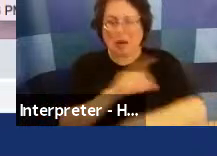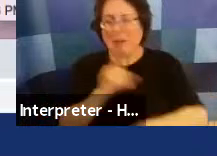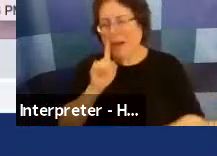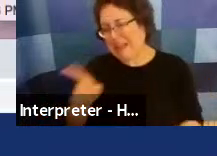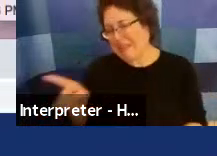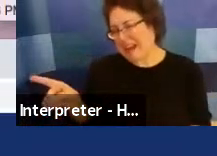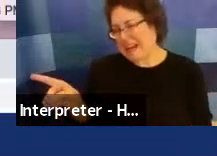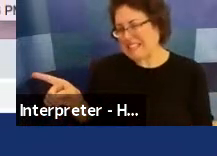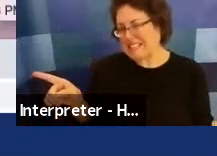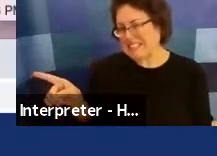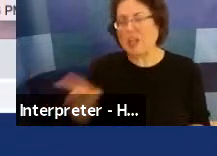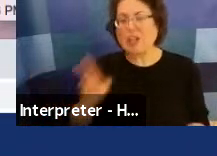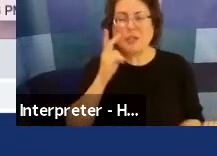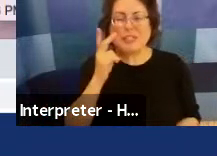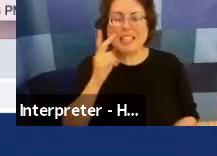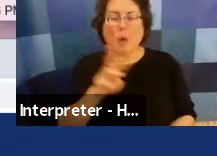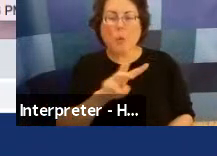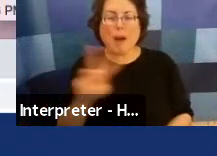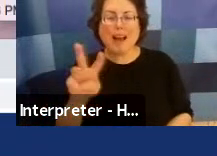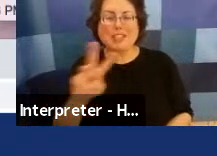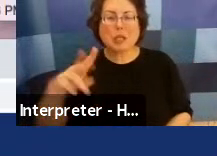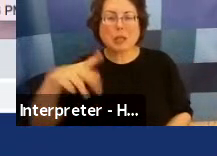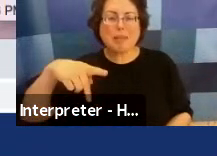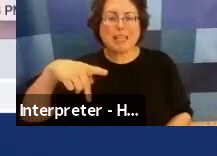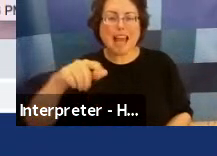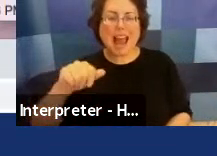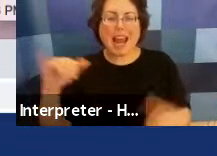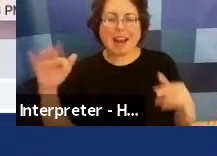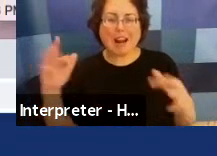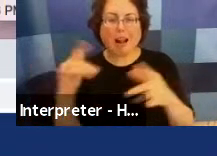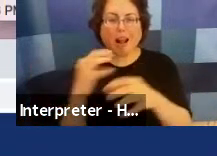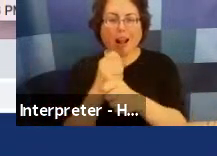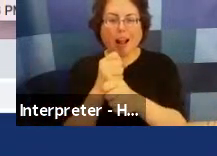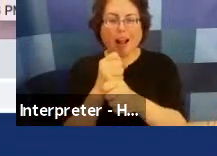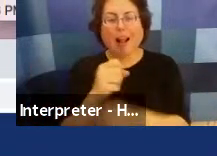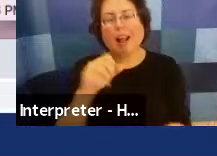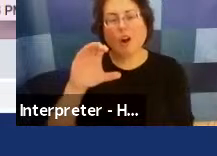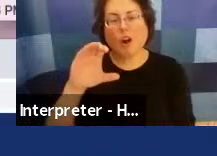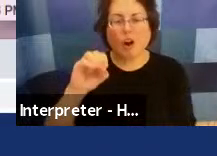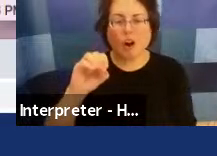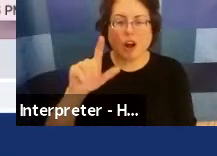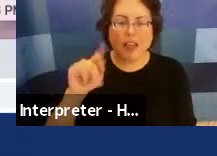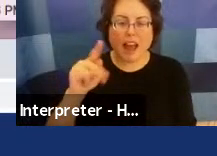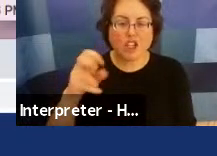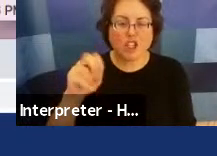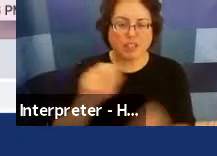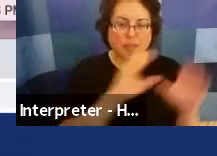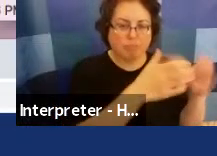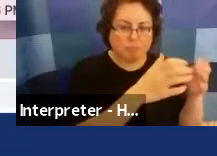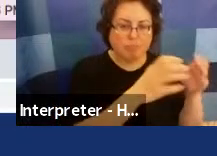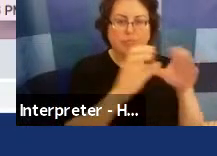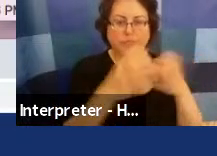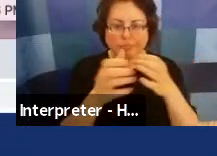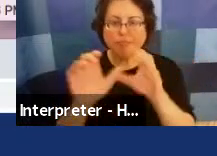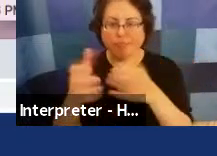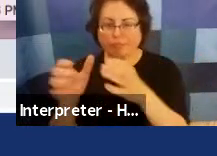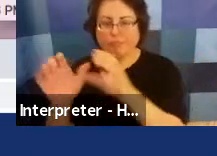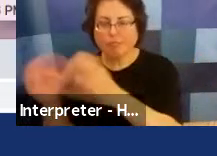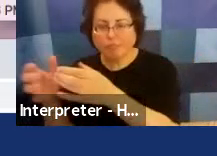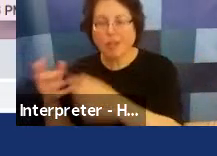Western Pennsylvania collections we have. We work closely with Heinz History Center on